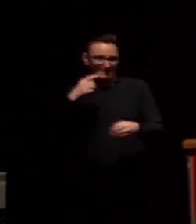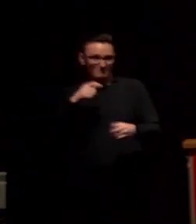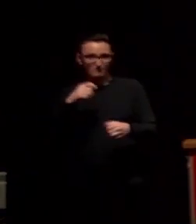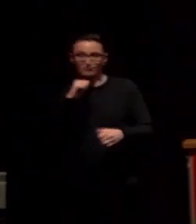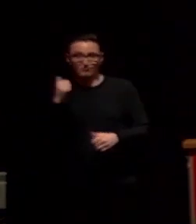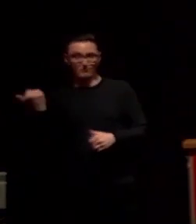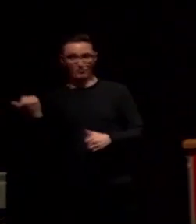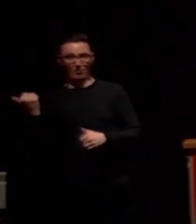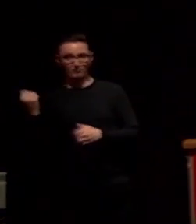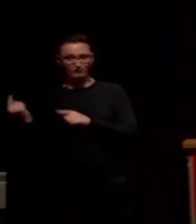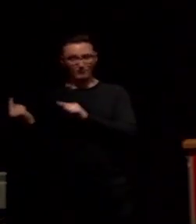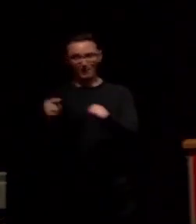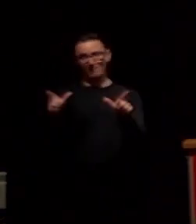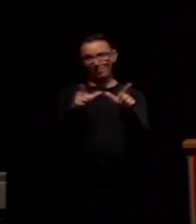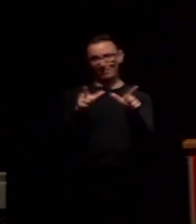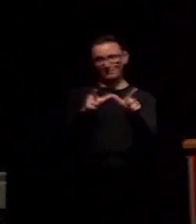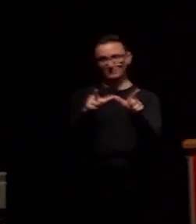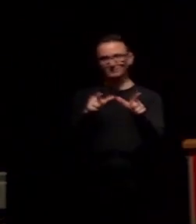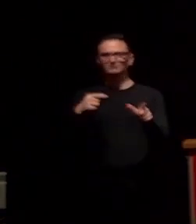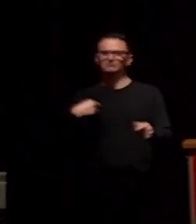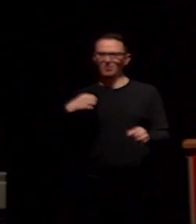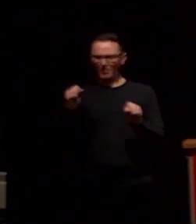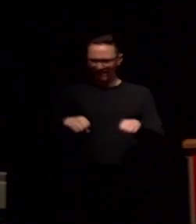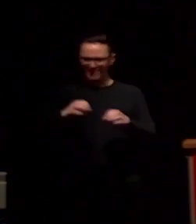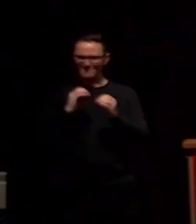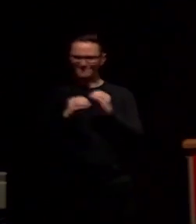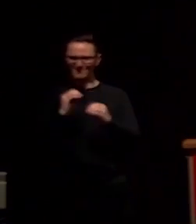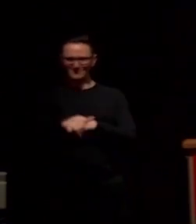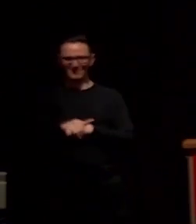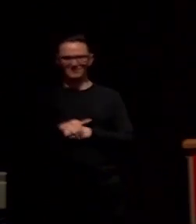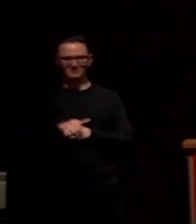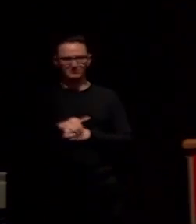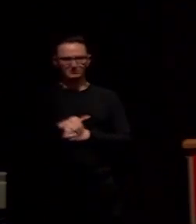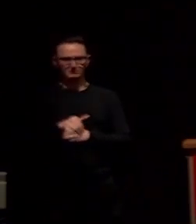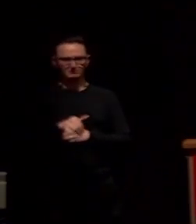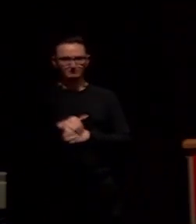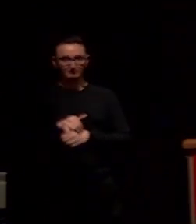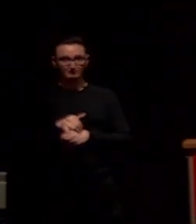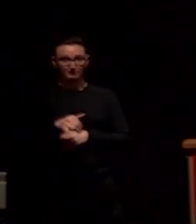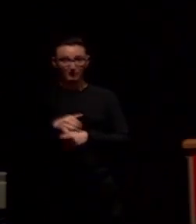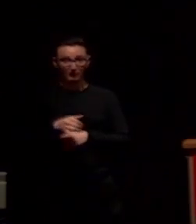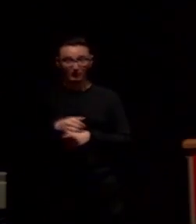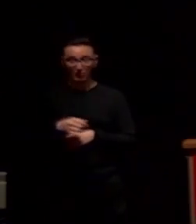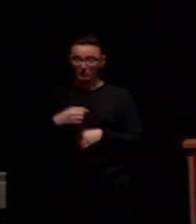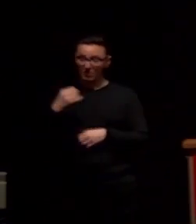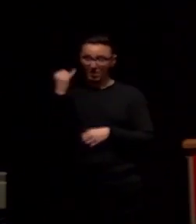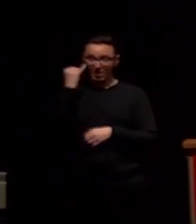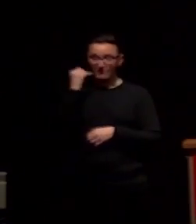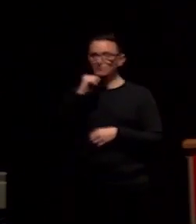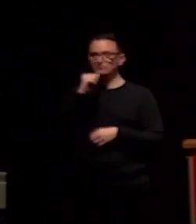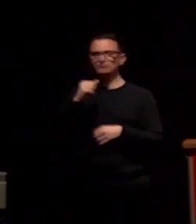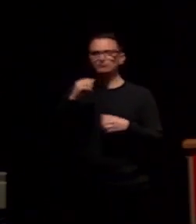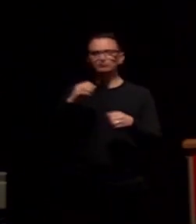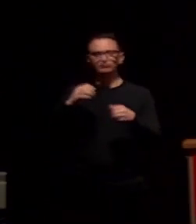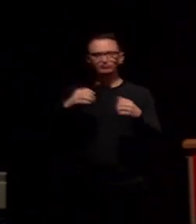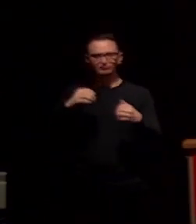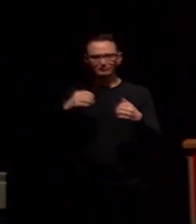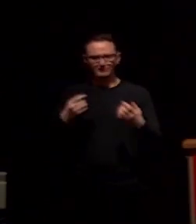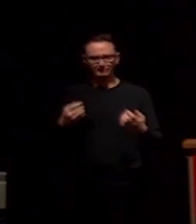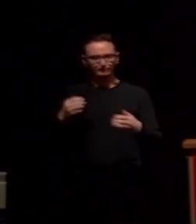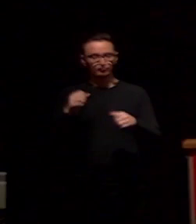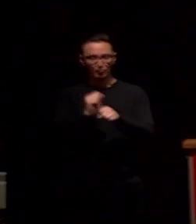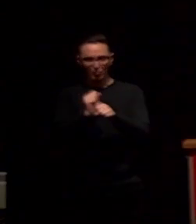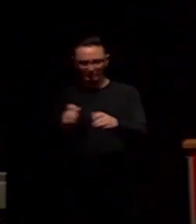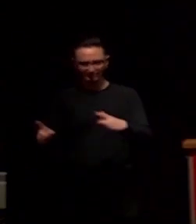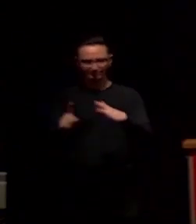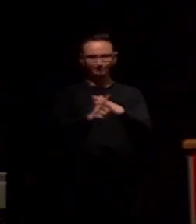can fix that. And so it's not just, when you run into problems and, you see things not working, don't think, oh, well, think, okay,